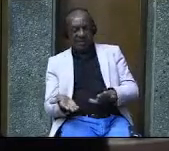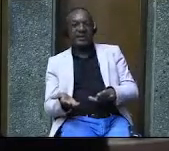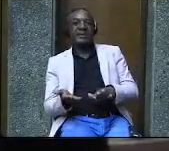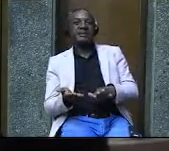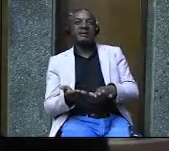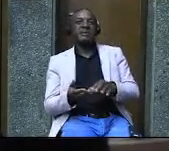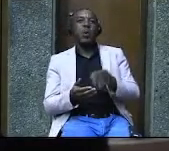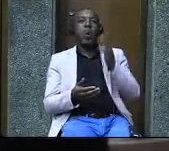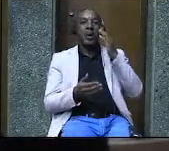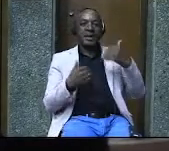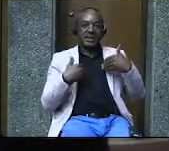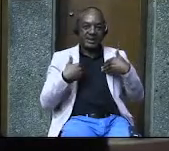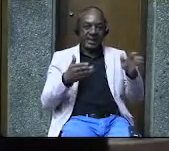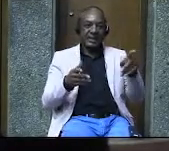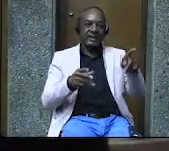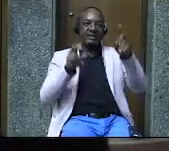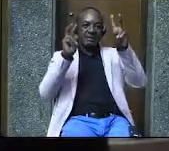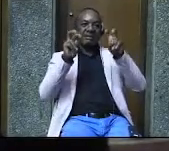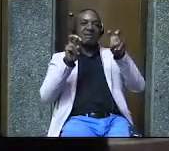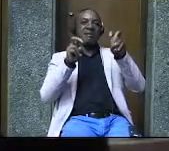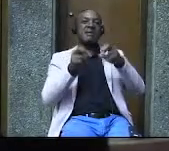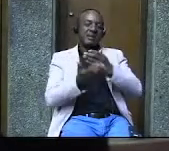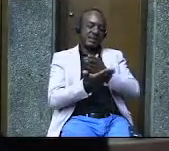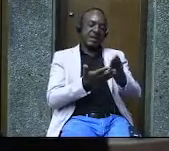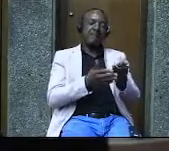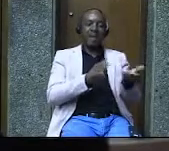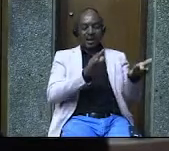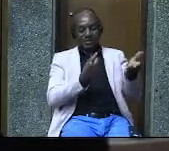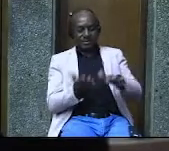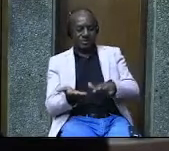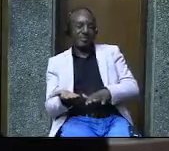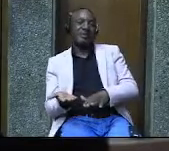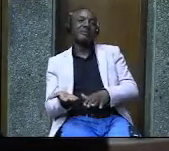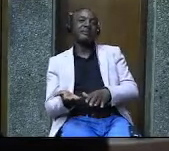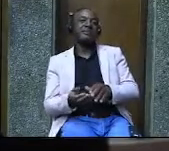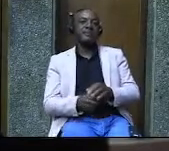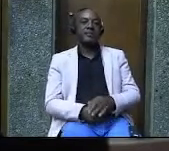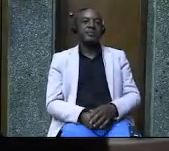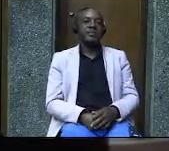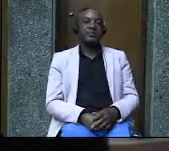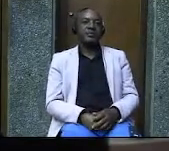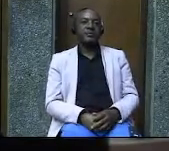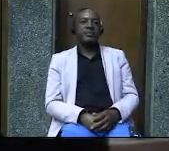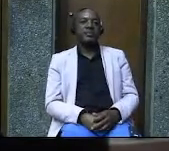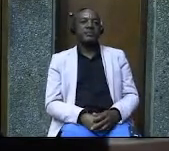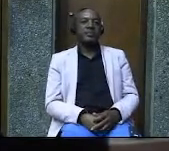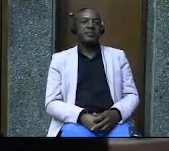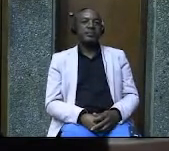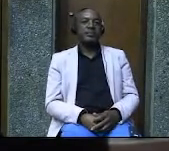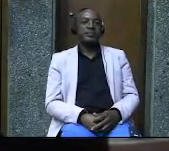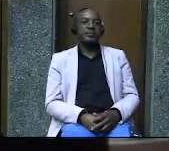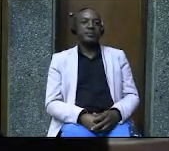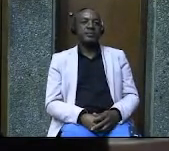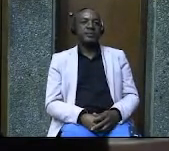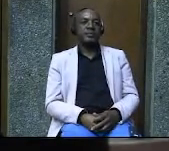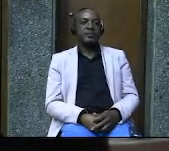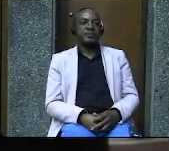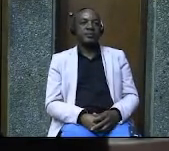ini statua. Batloka etse most ya bona. Batsori baka, I